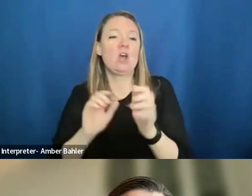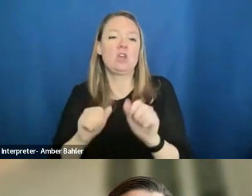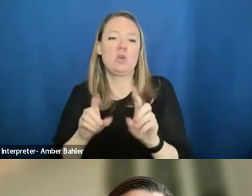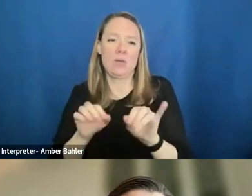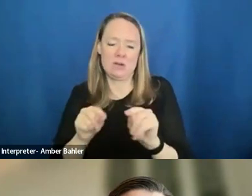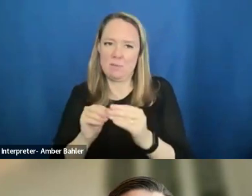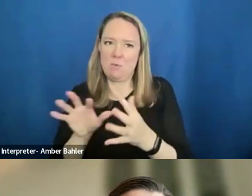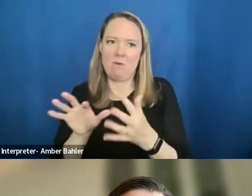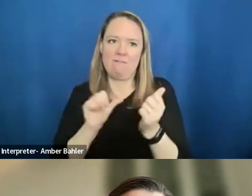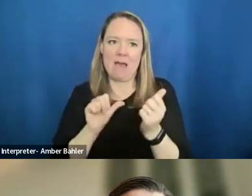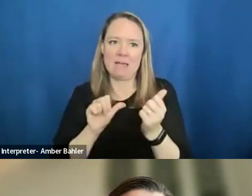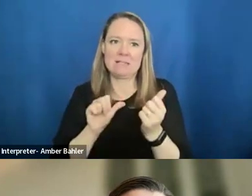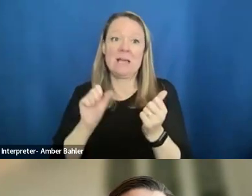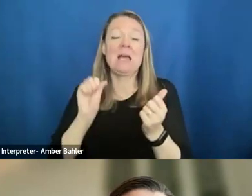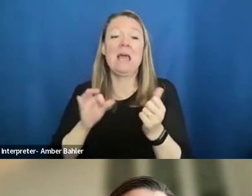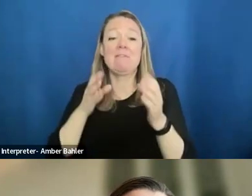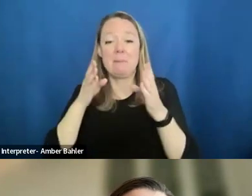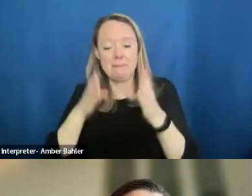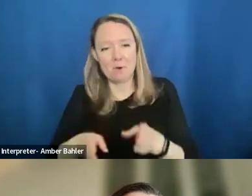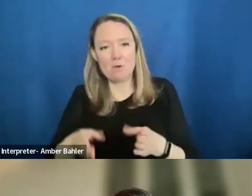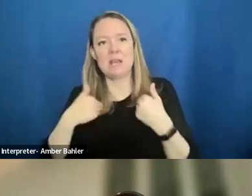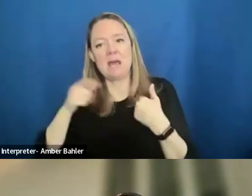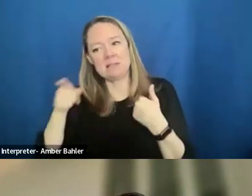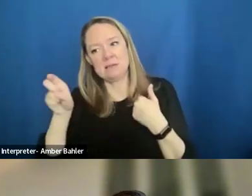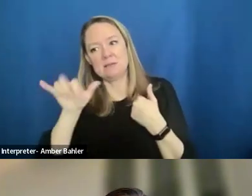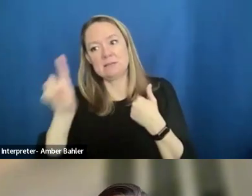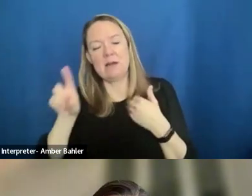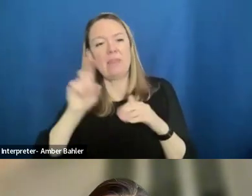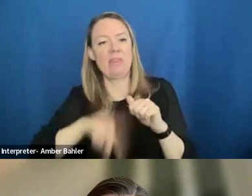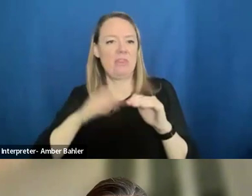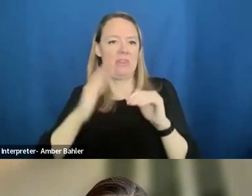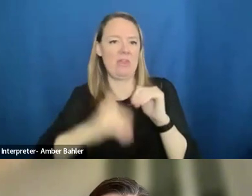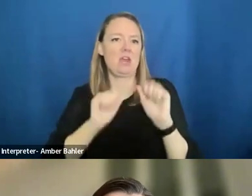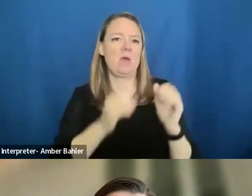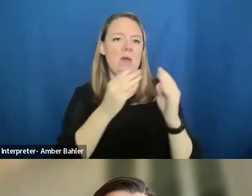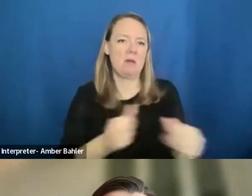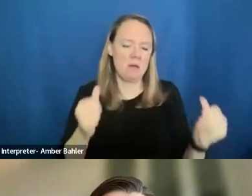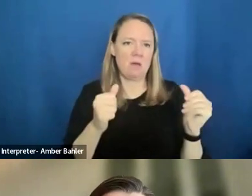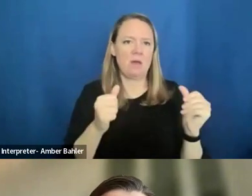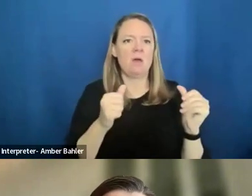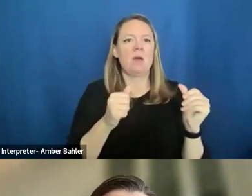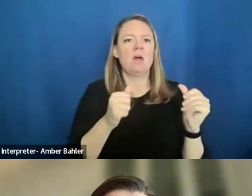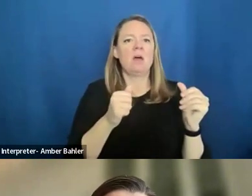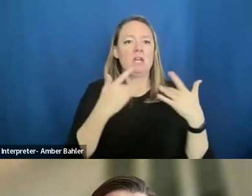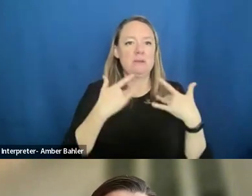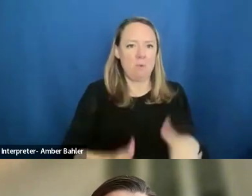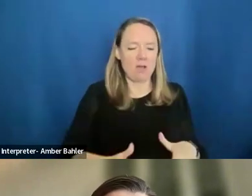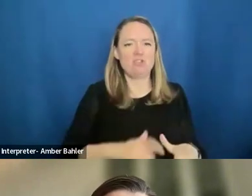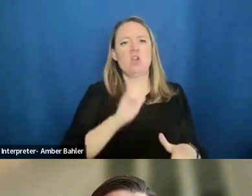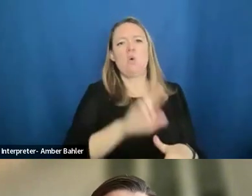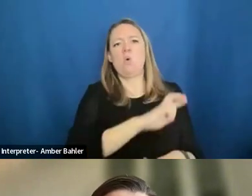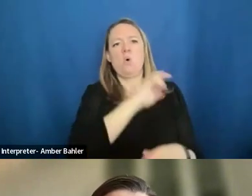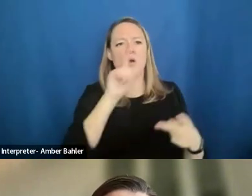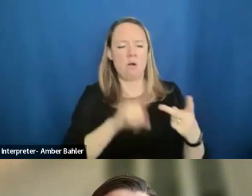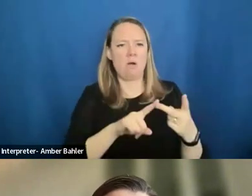a patient with substance use disorder than you can remit depression or organic psychosis. To keep that disease in remission